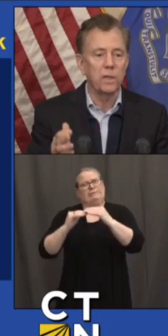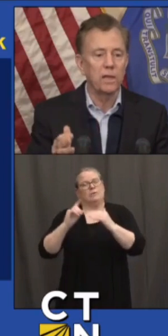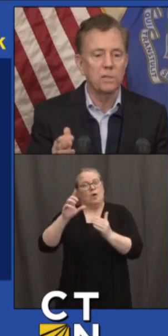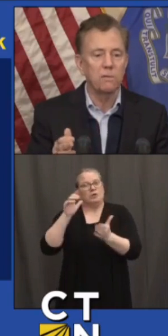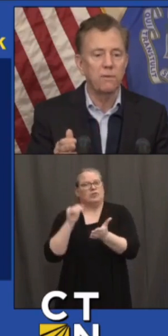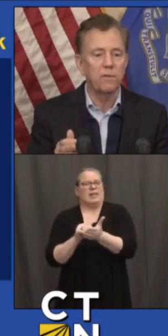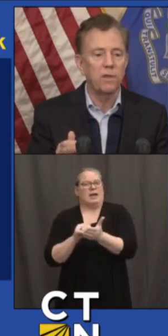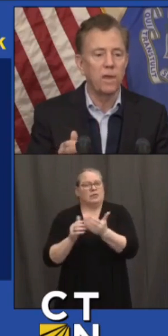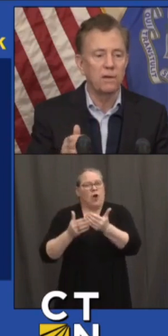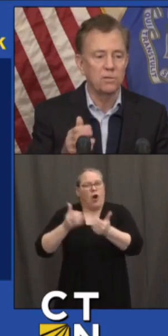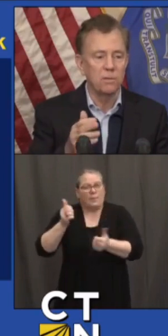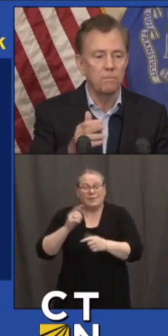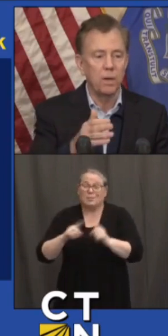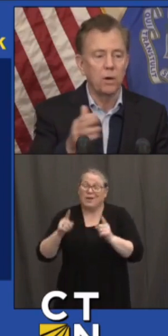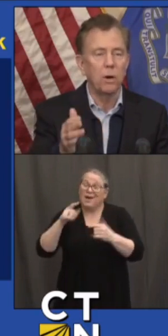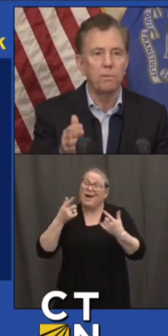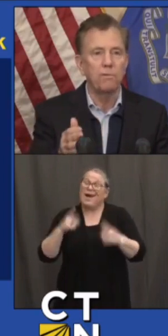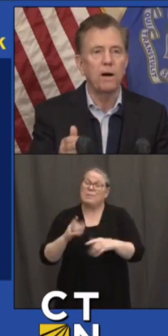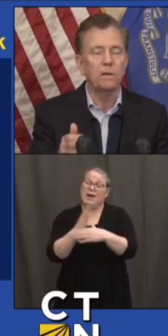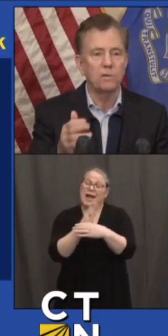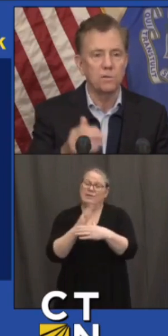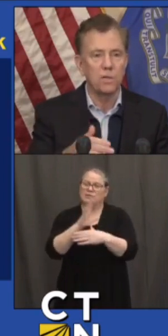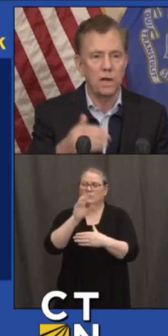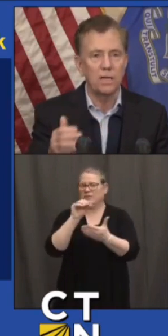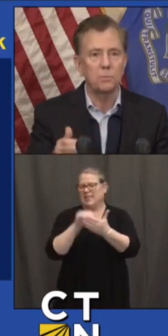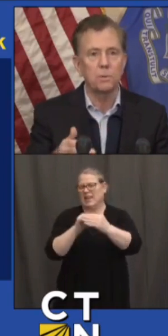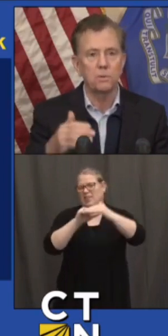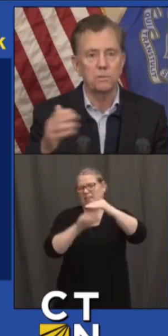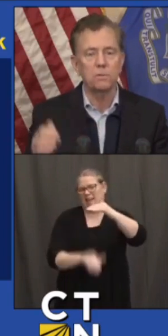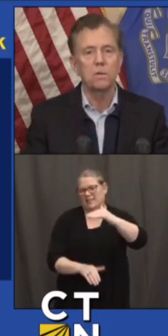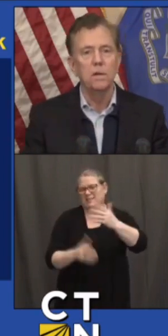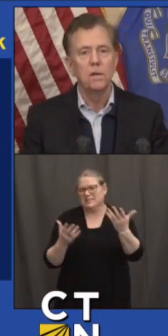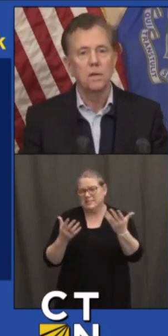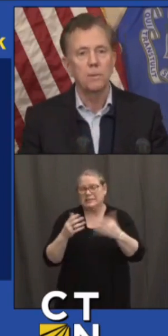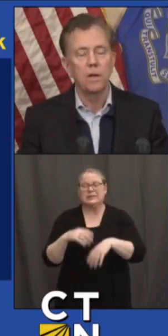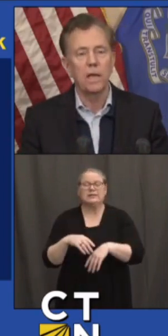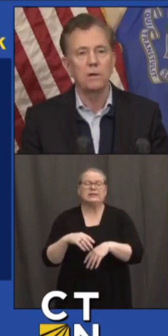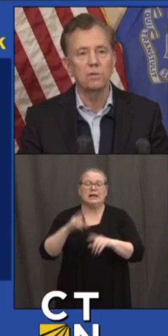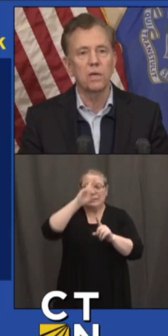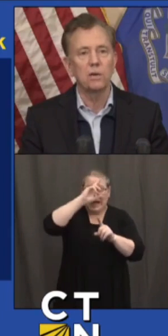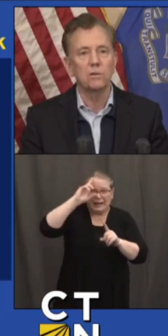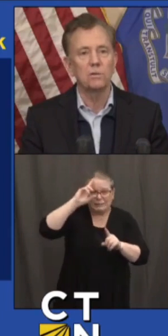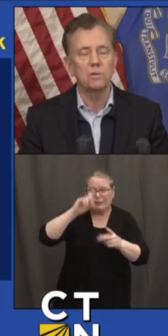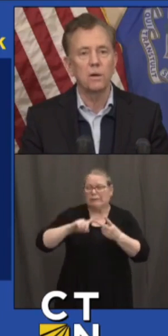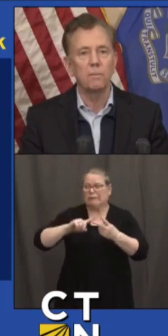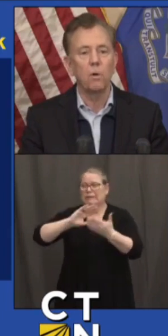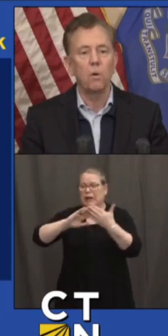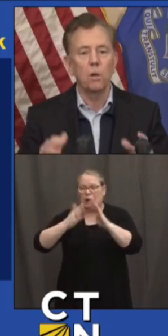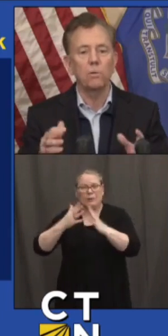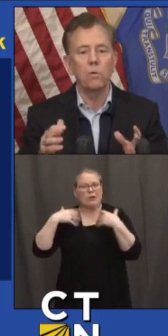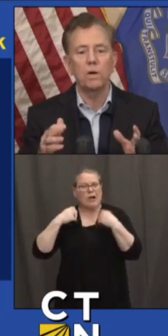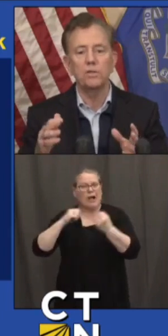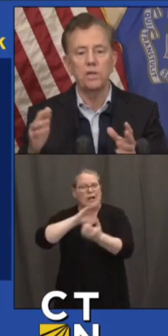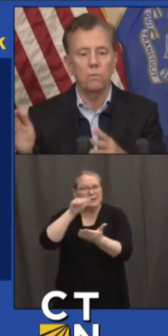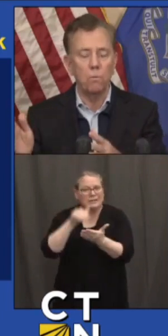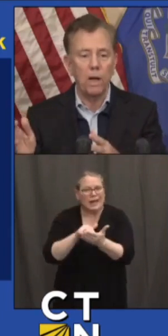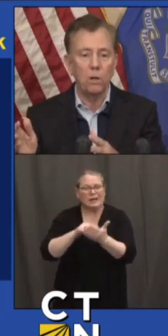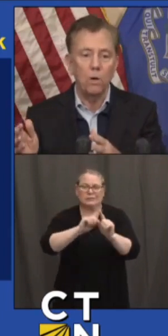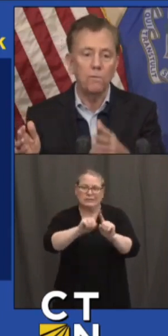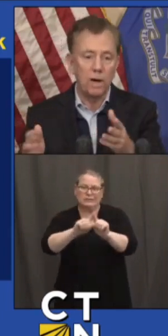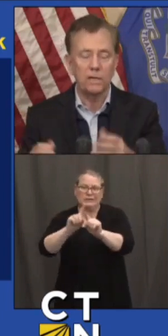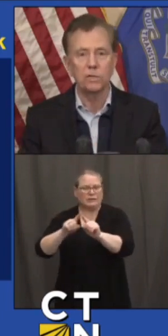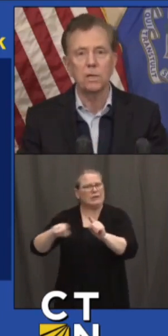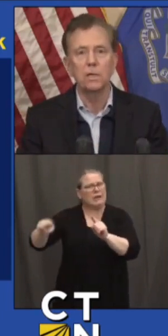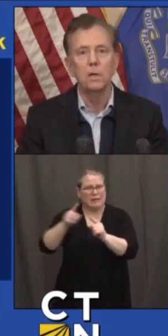on average, we're doing less than 50,000, and our providers, the hospitals, community health centers, all are requesting